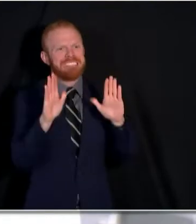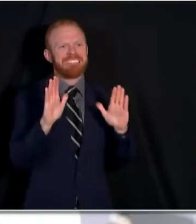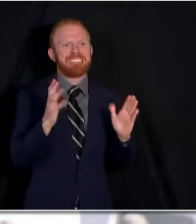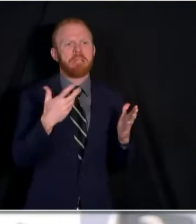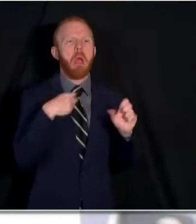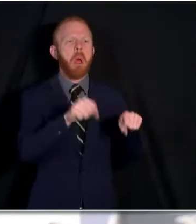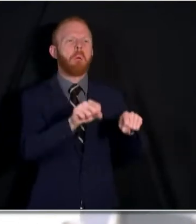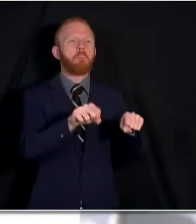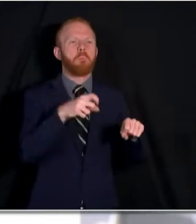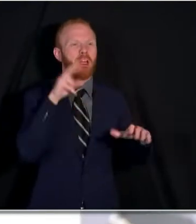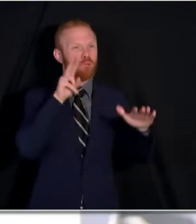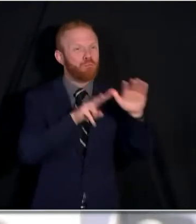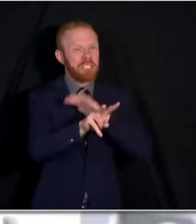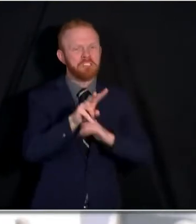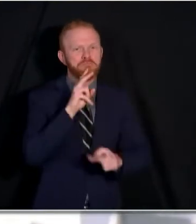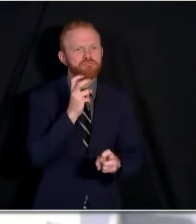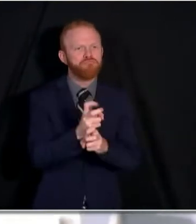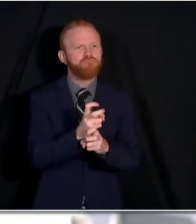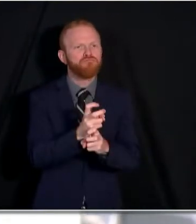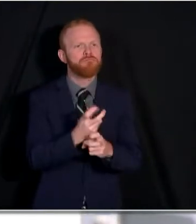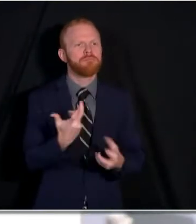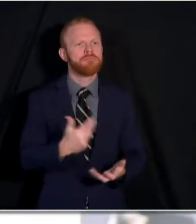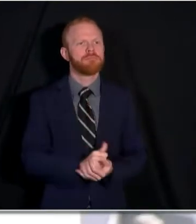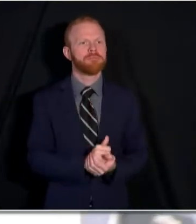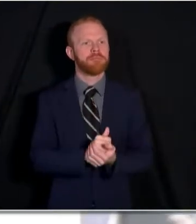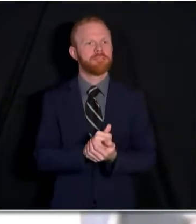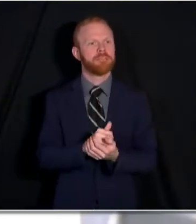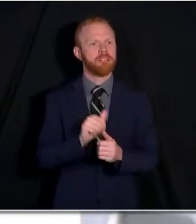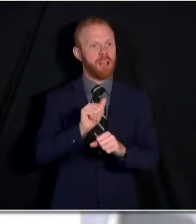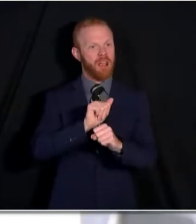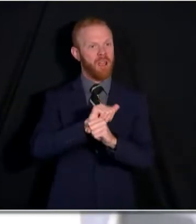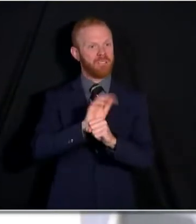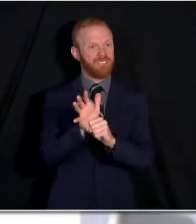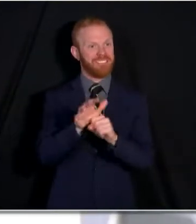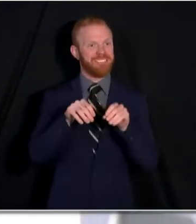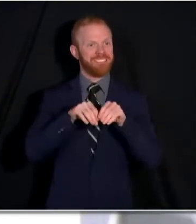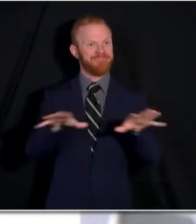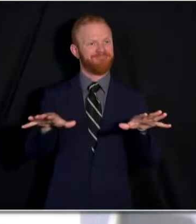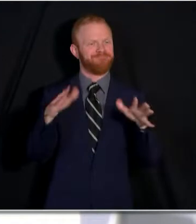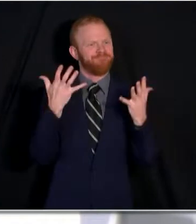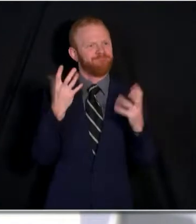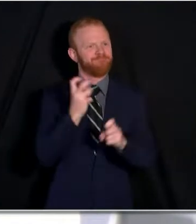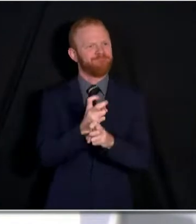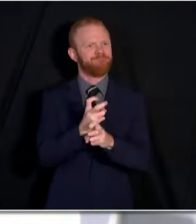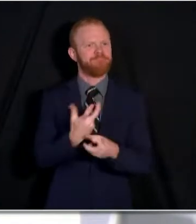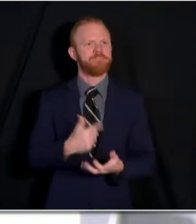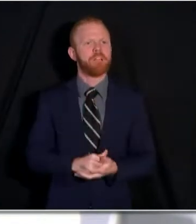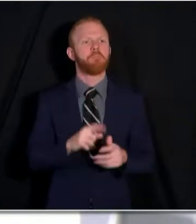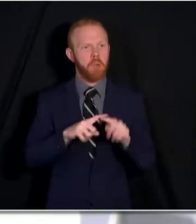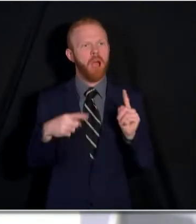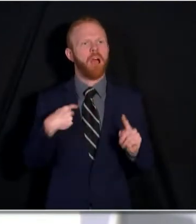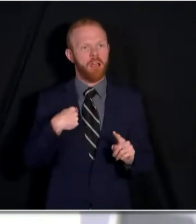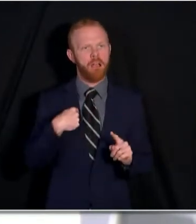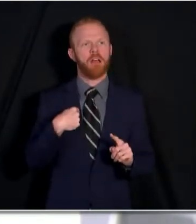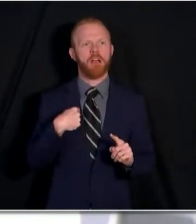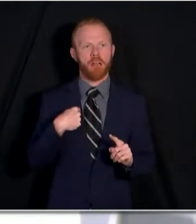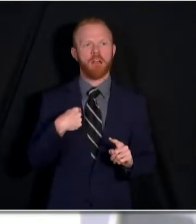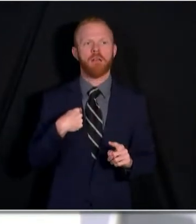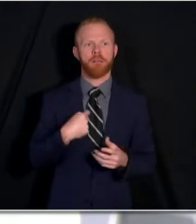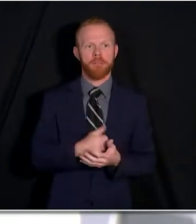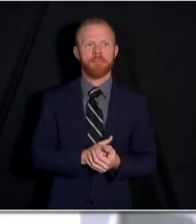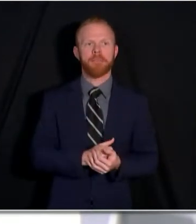the future, particularly with this virus, but notably with consideration of the mutations,